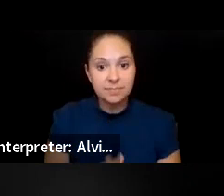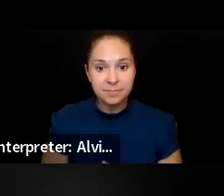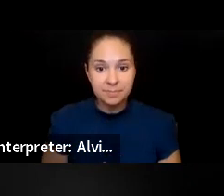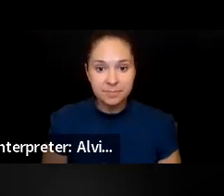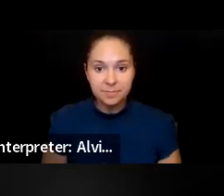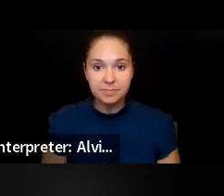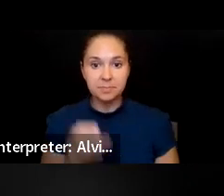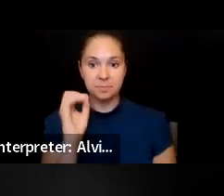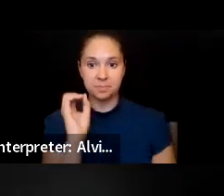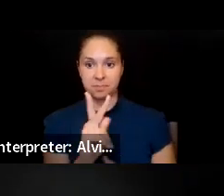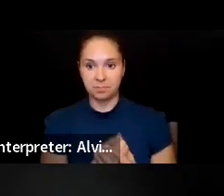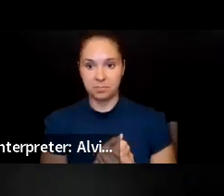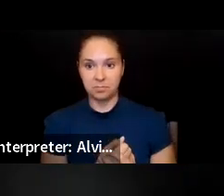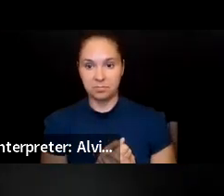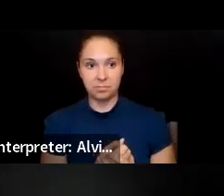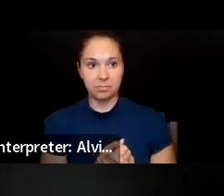I'm